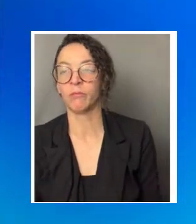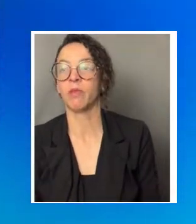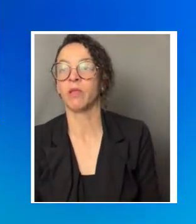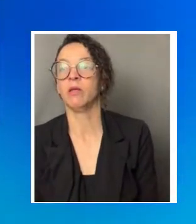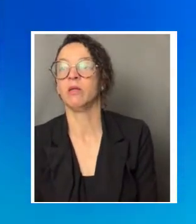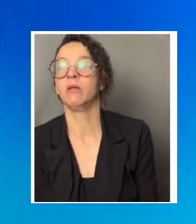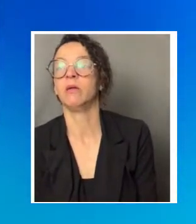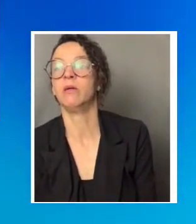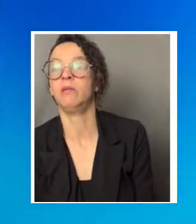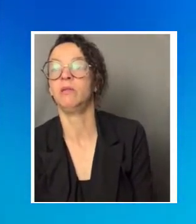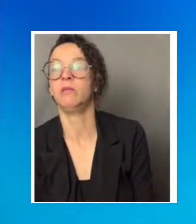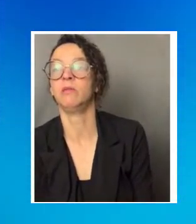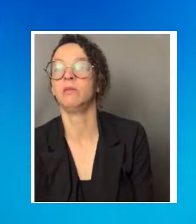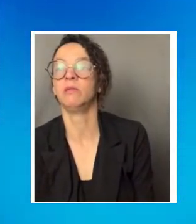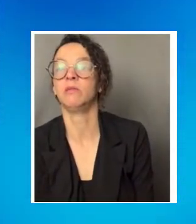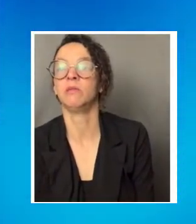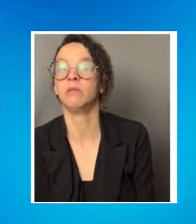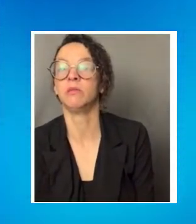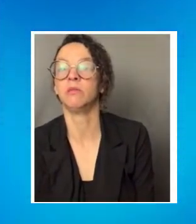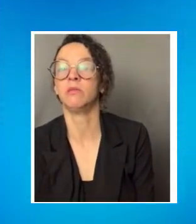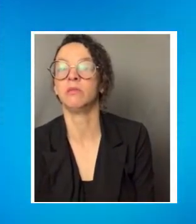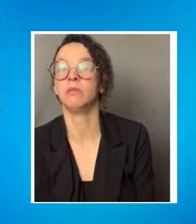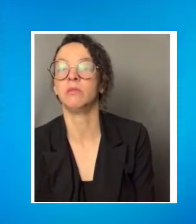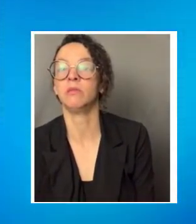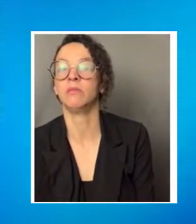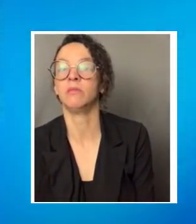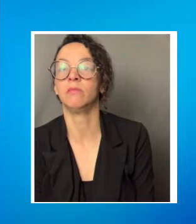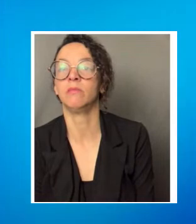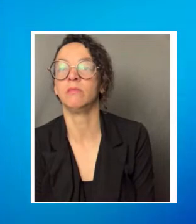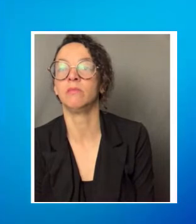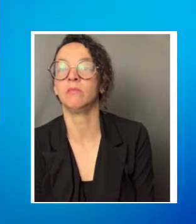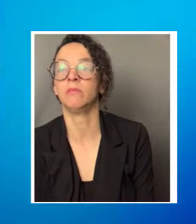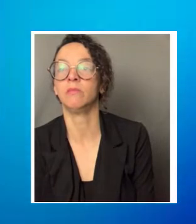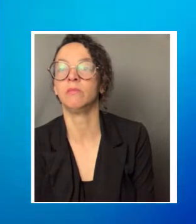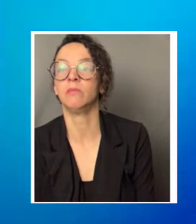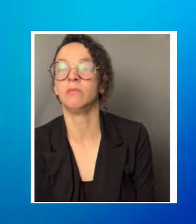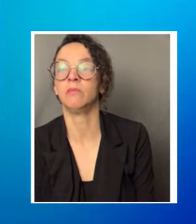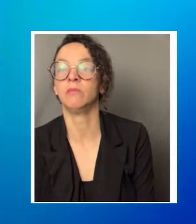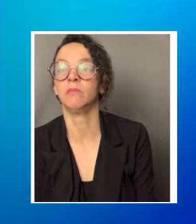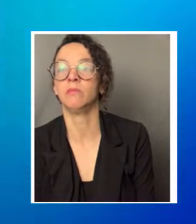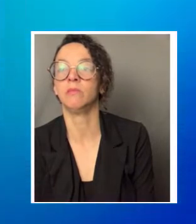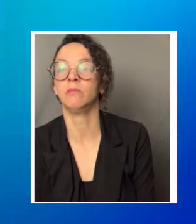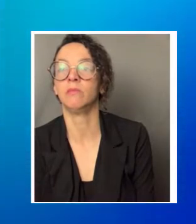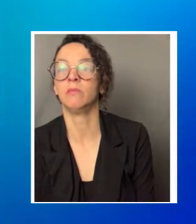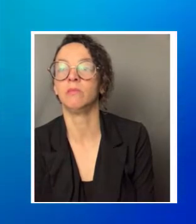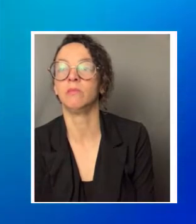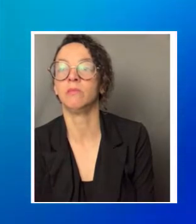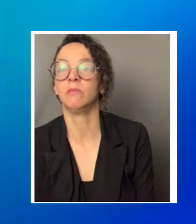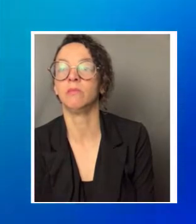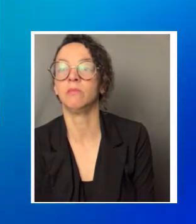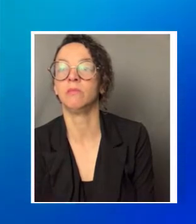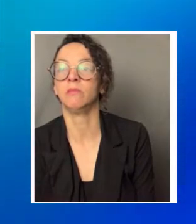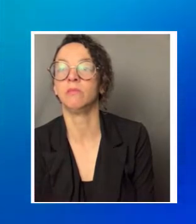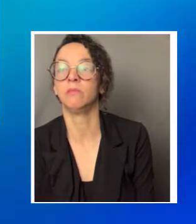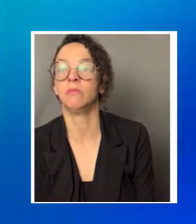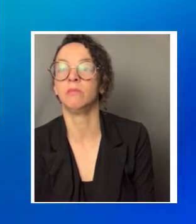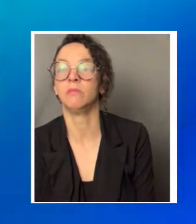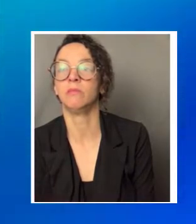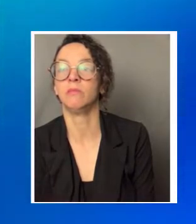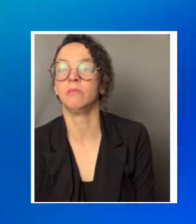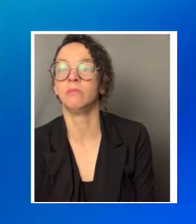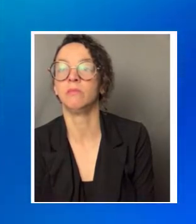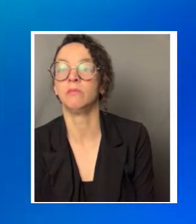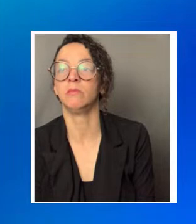Do you say how they respond? Like click a button, pick your choice? Do you need to, is it